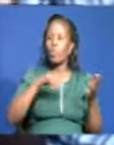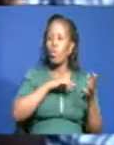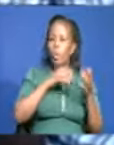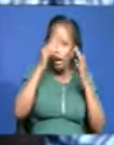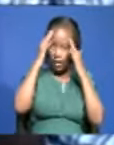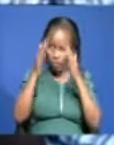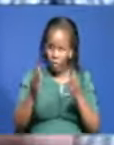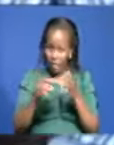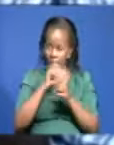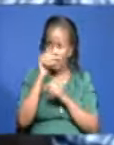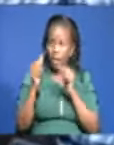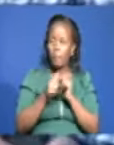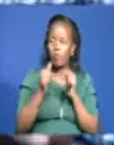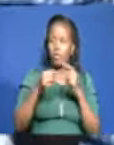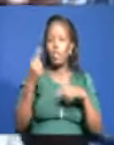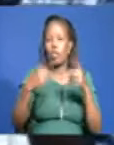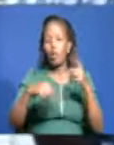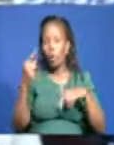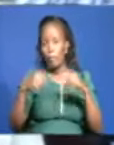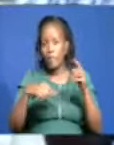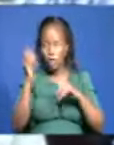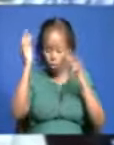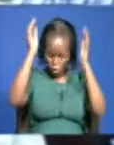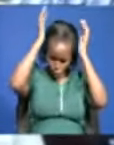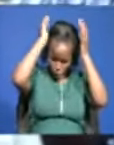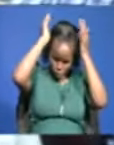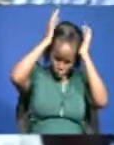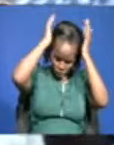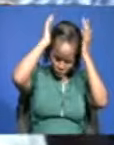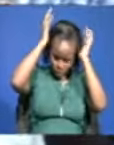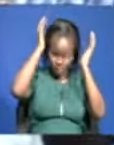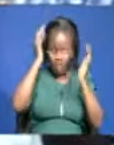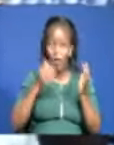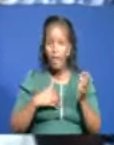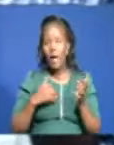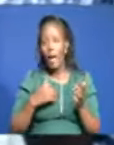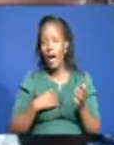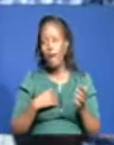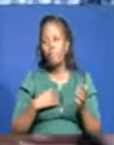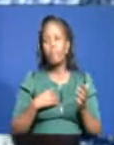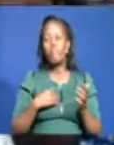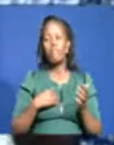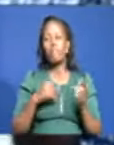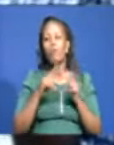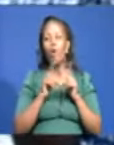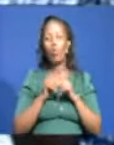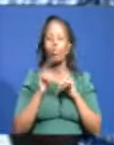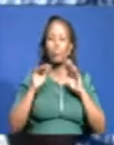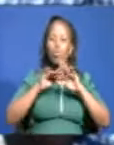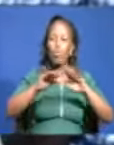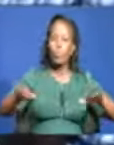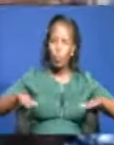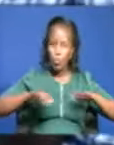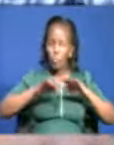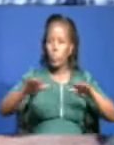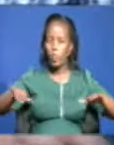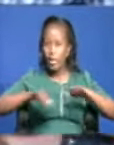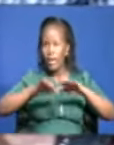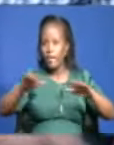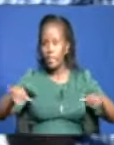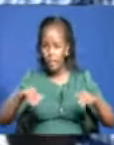tumeweza kushindana mashindano ya punda, yameweza kuandaliwa mashindano ya uogeleaji, mashindano ya